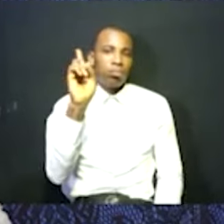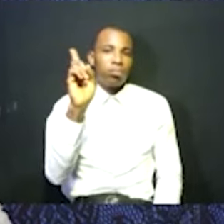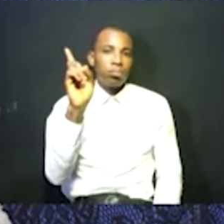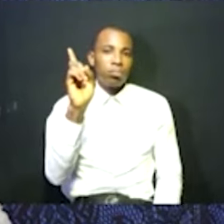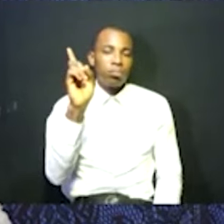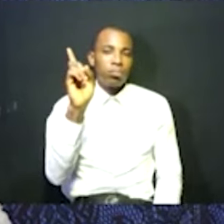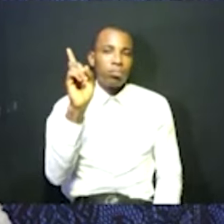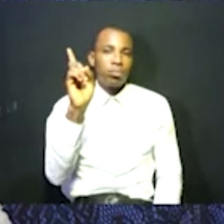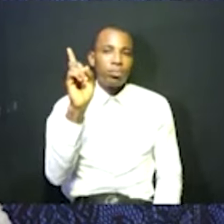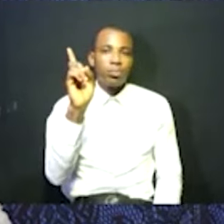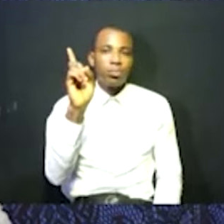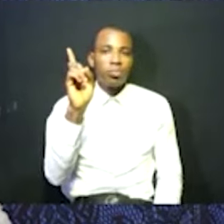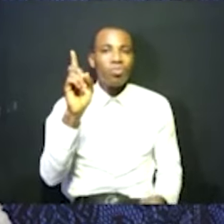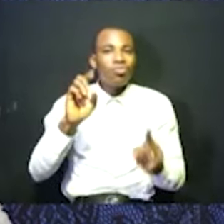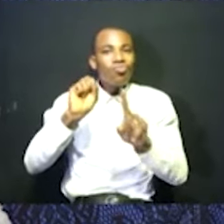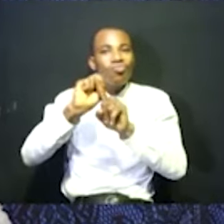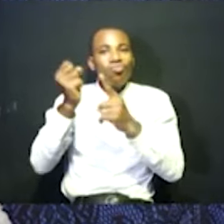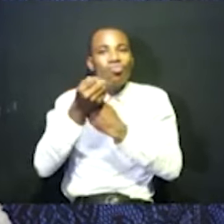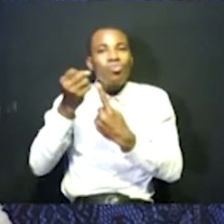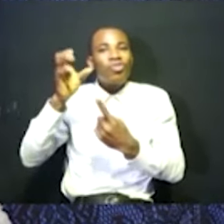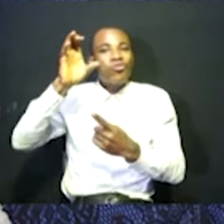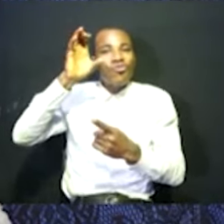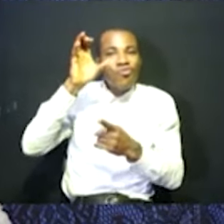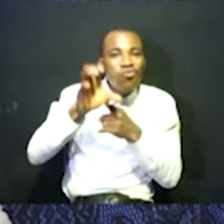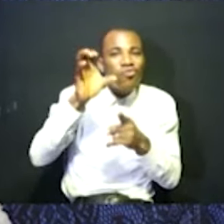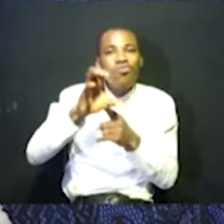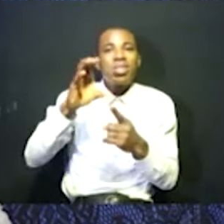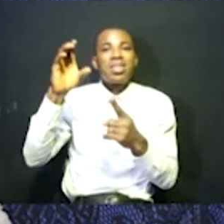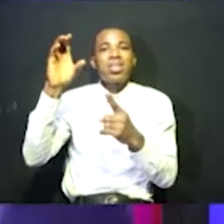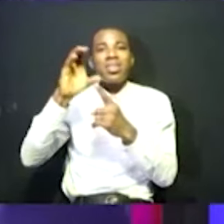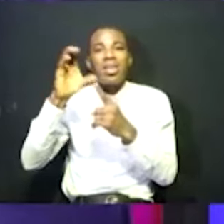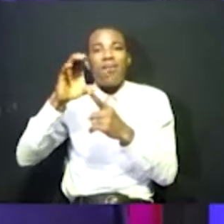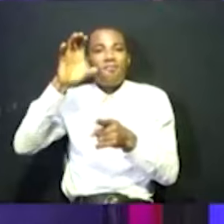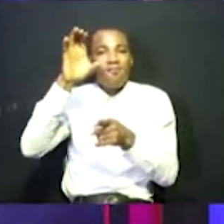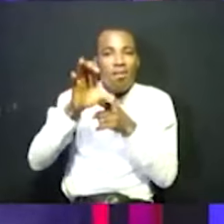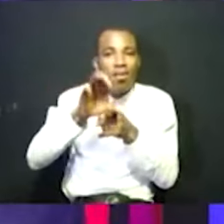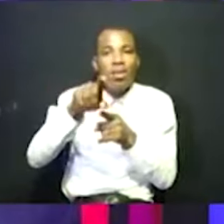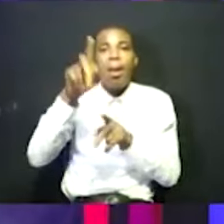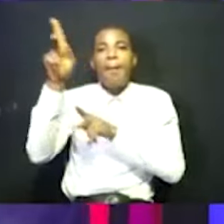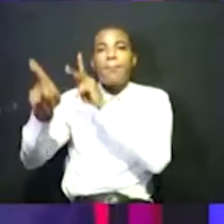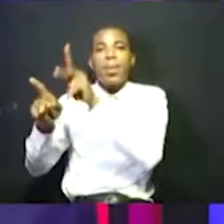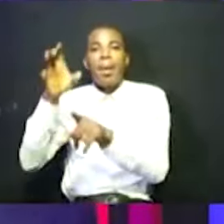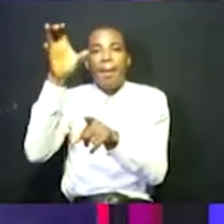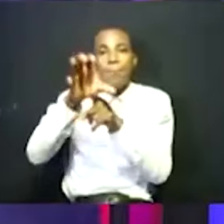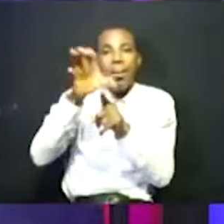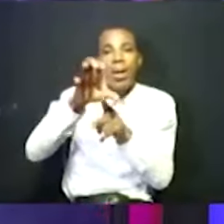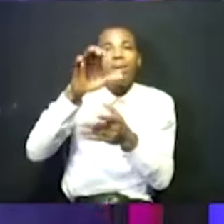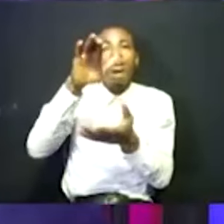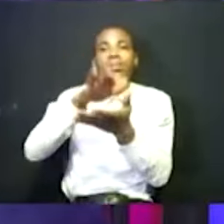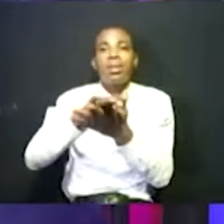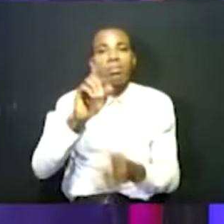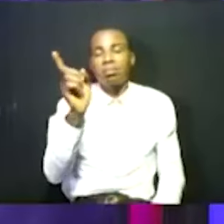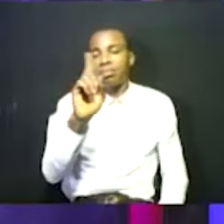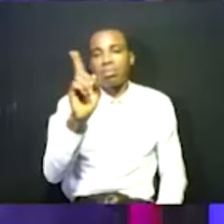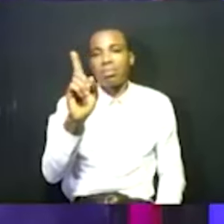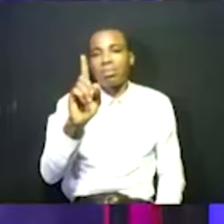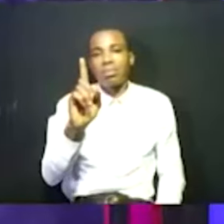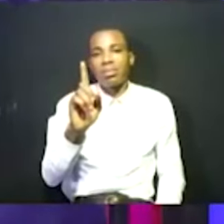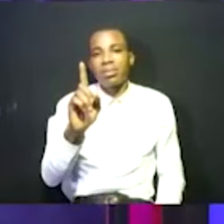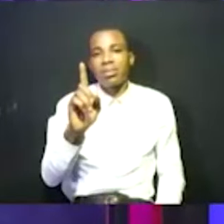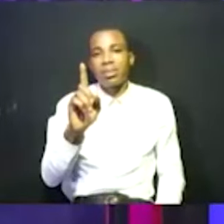society can't force you to marry. It won't mean so sorry. Because marriage is not derived from society. It's